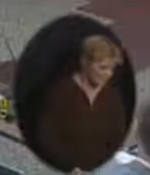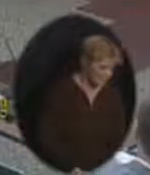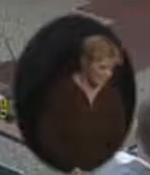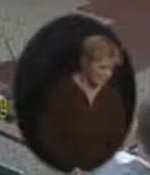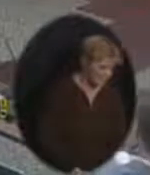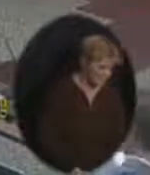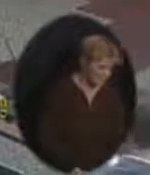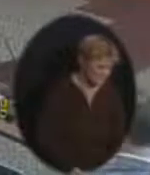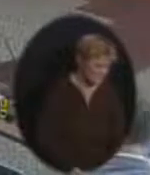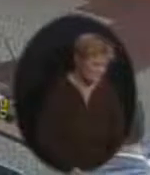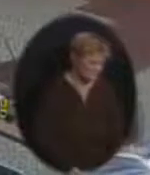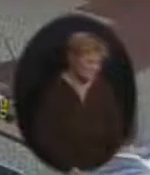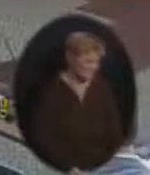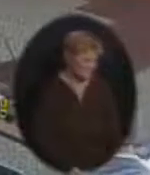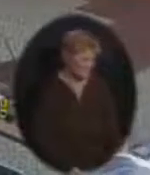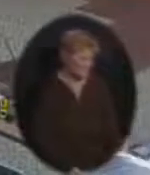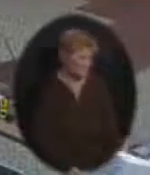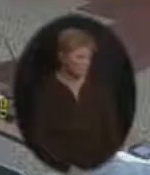I think